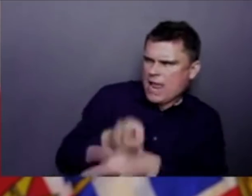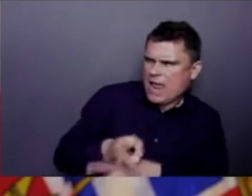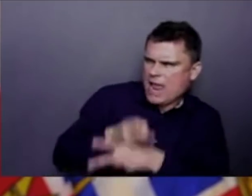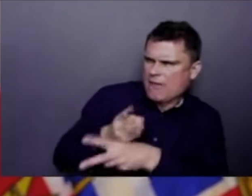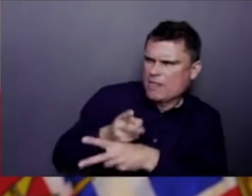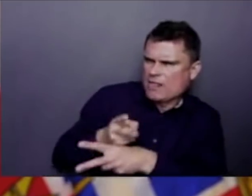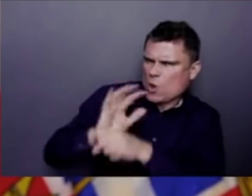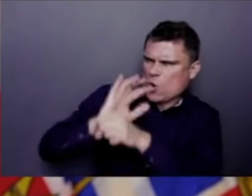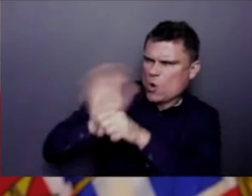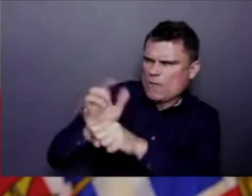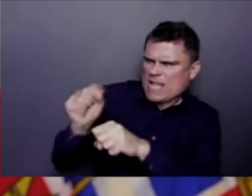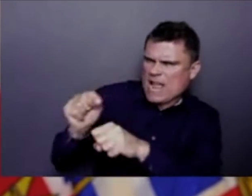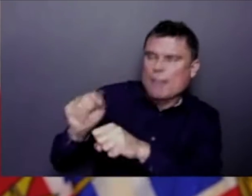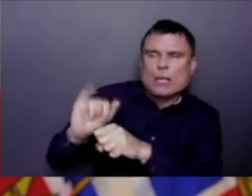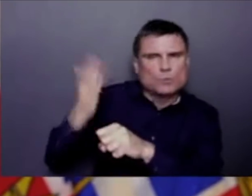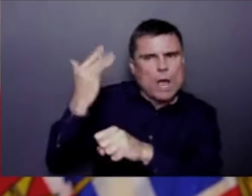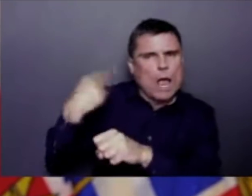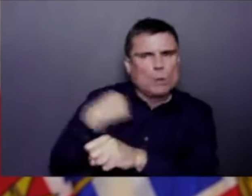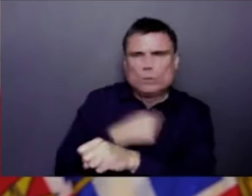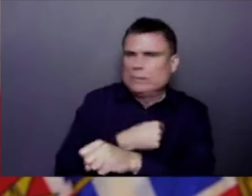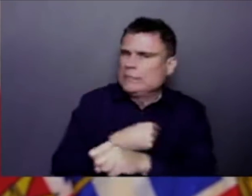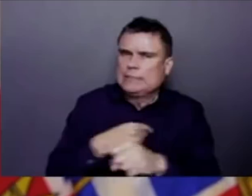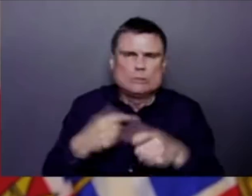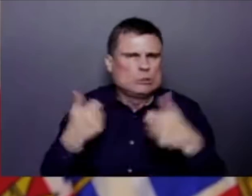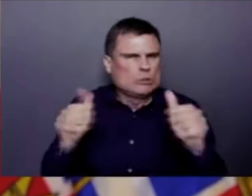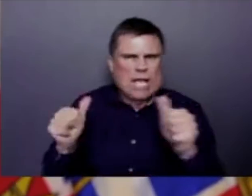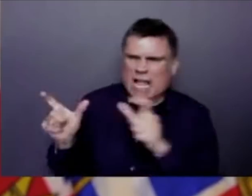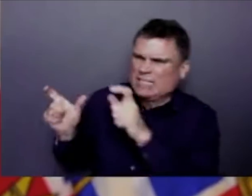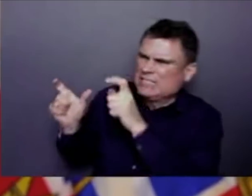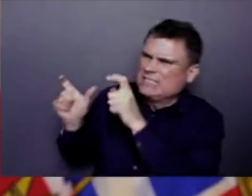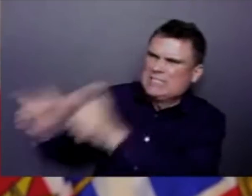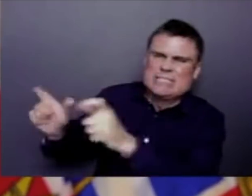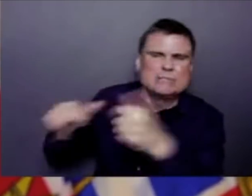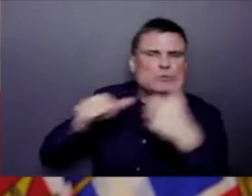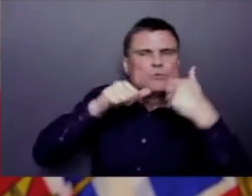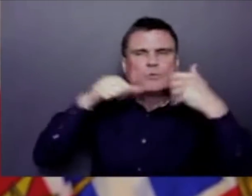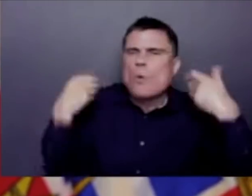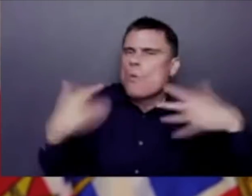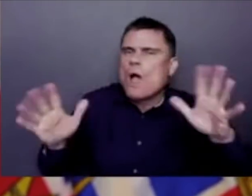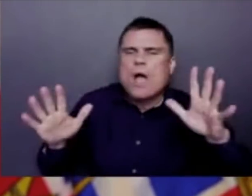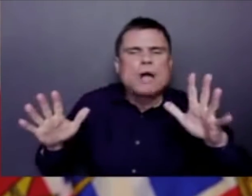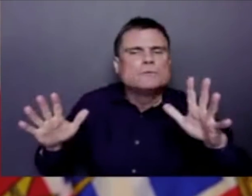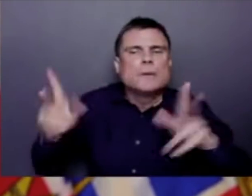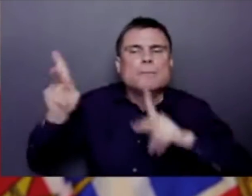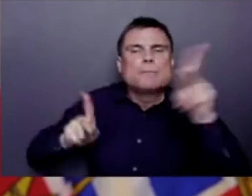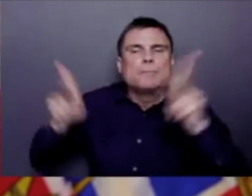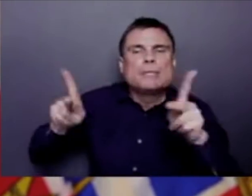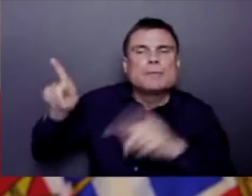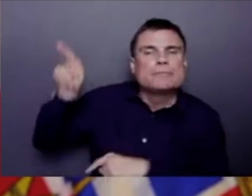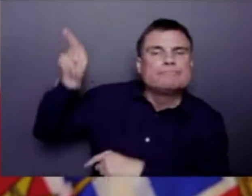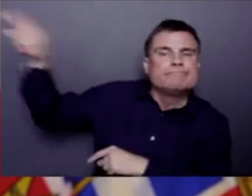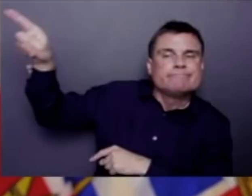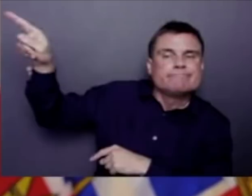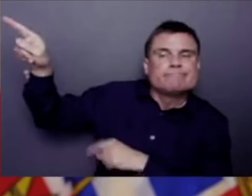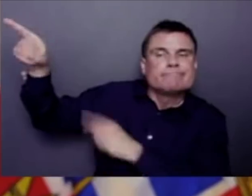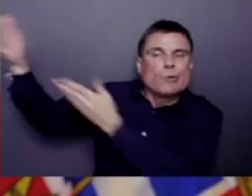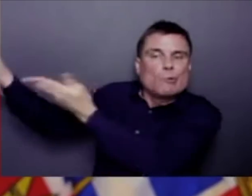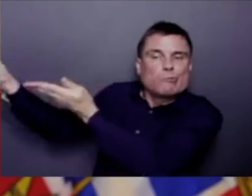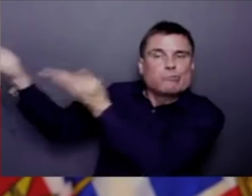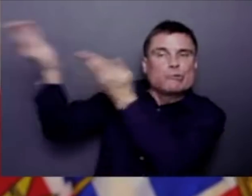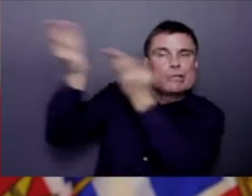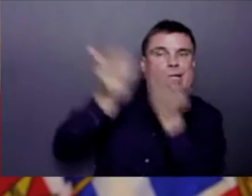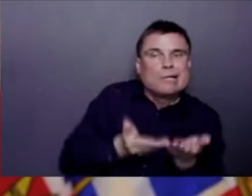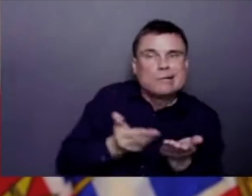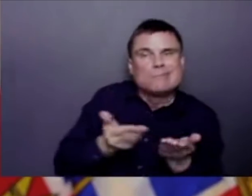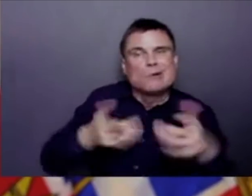that virus into the country with the current travel ban. As we've seen over the last few days, though, since it's been identified